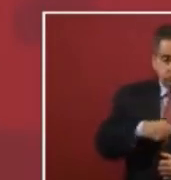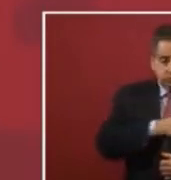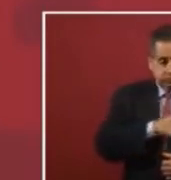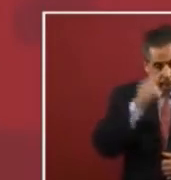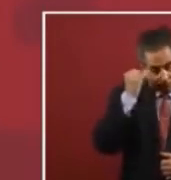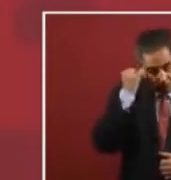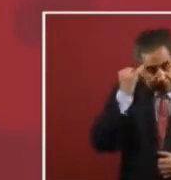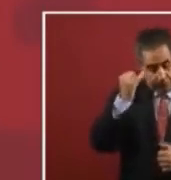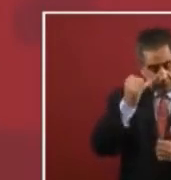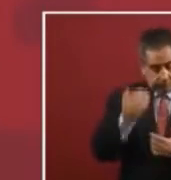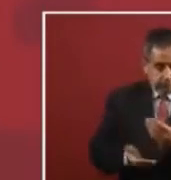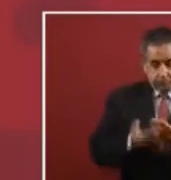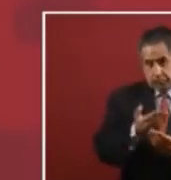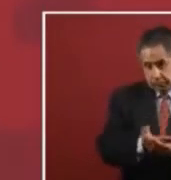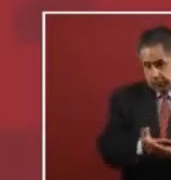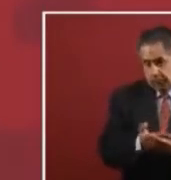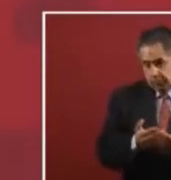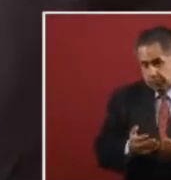others,